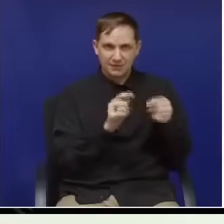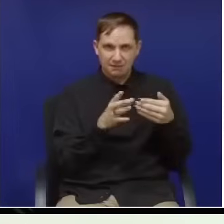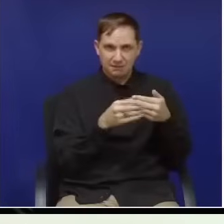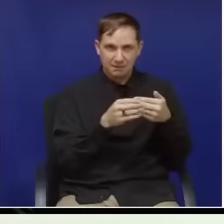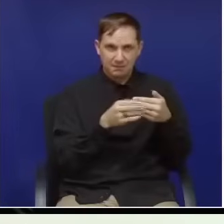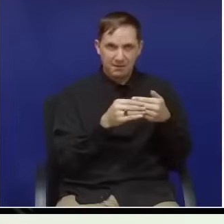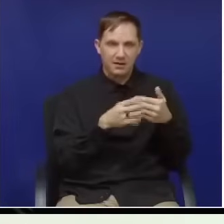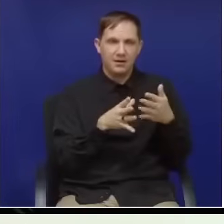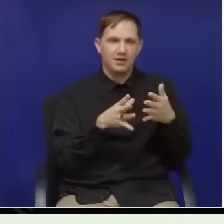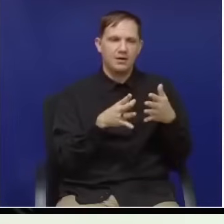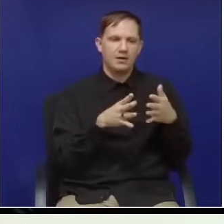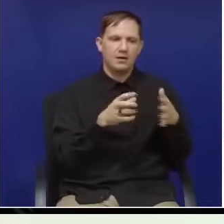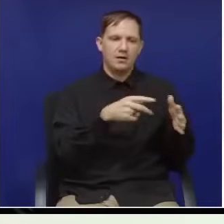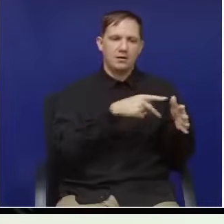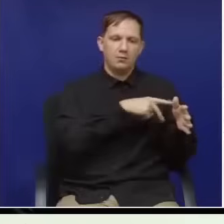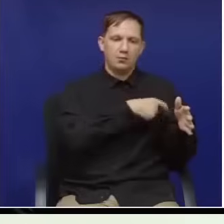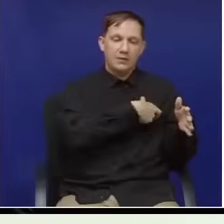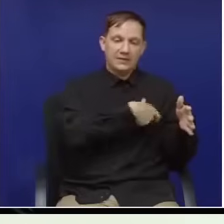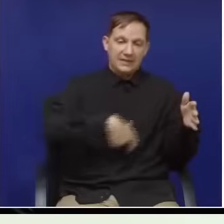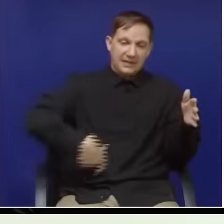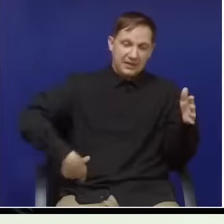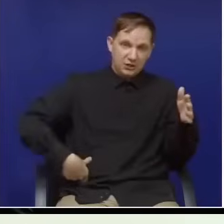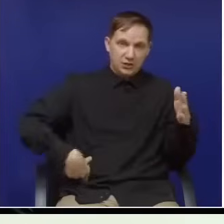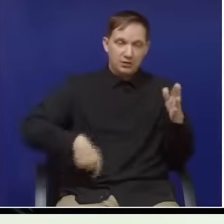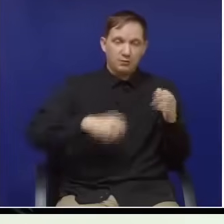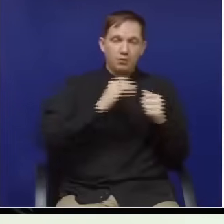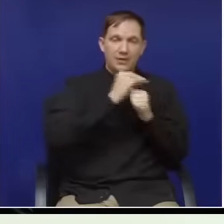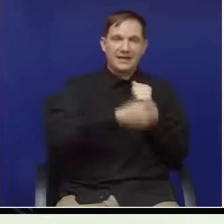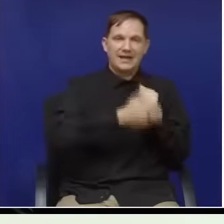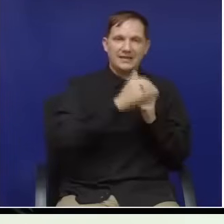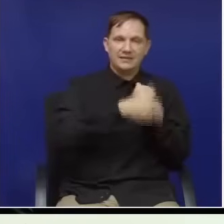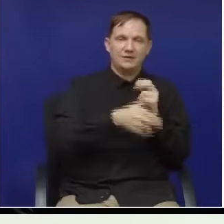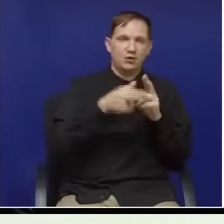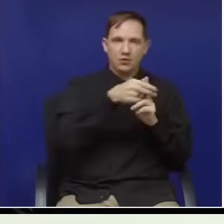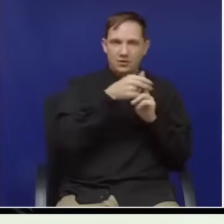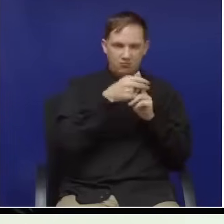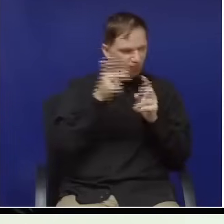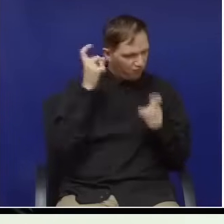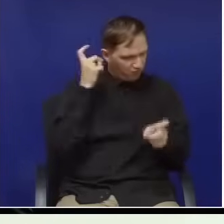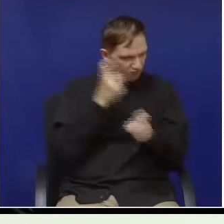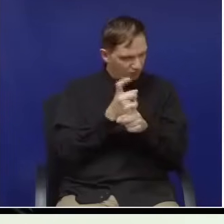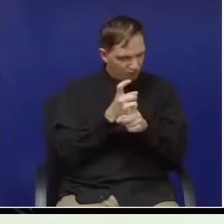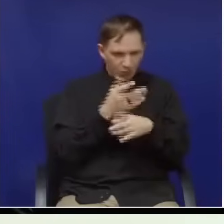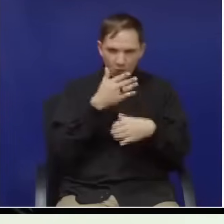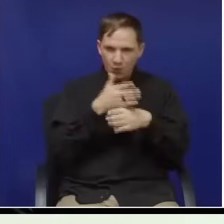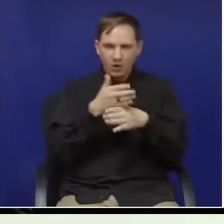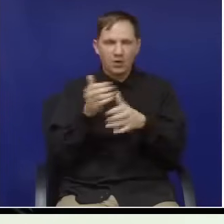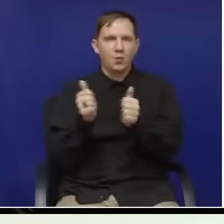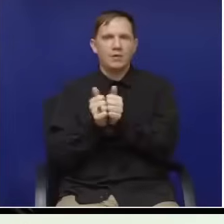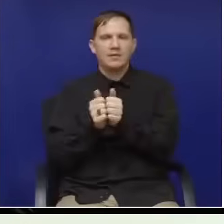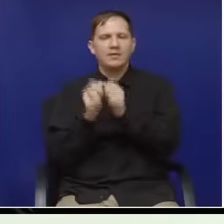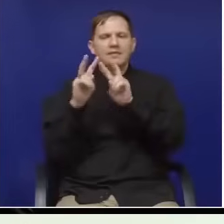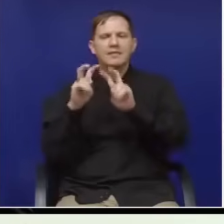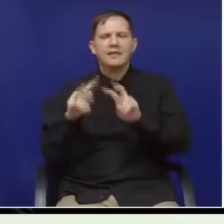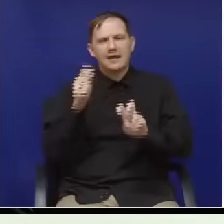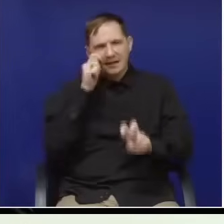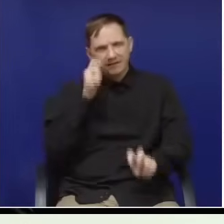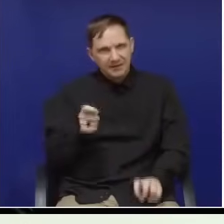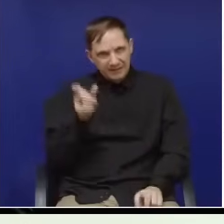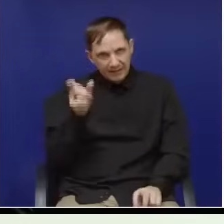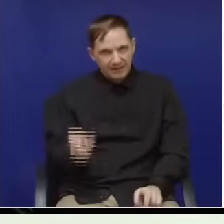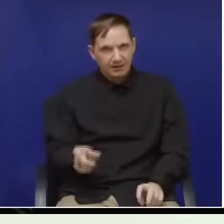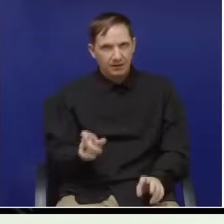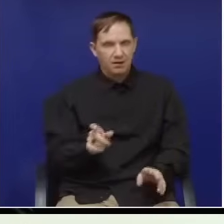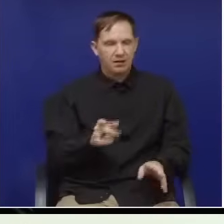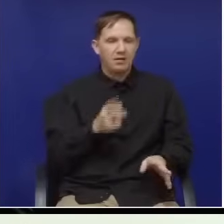Presidential Protection Unit that you've mentioned refused to cooperate with investigators, falsified